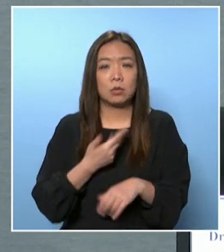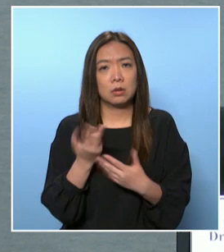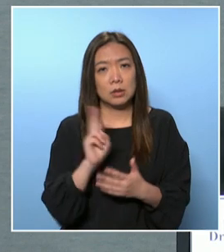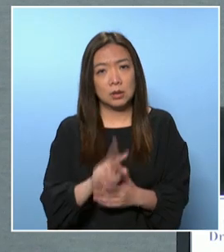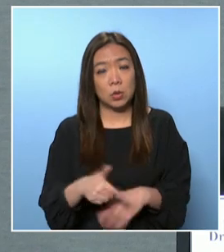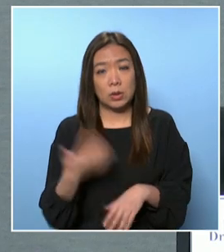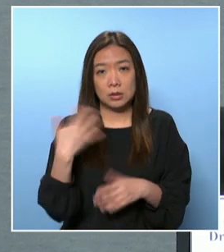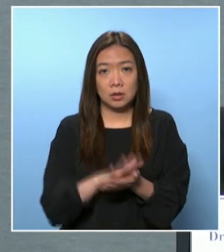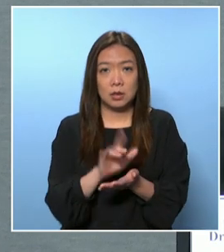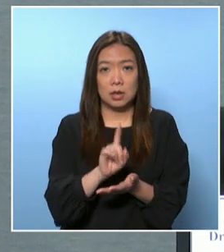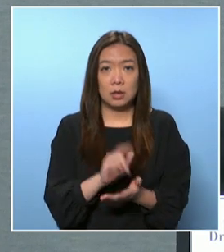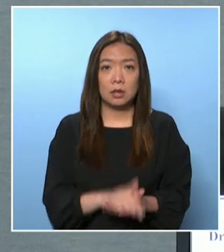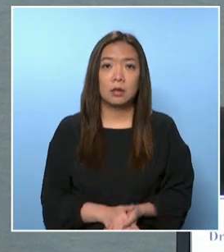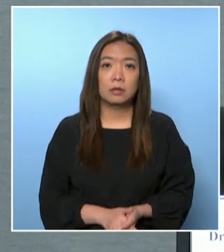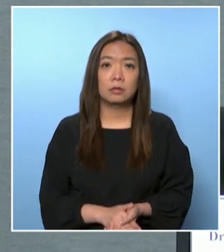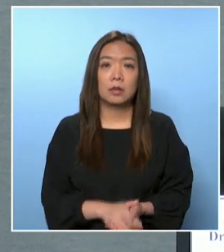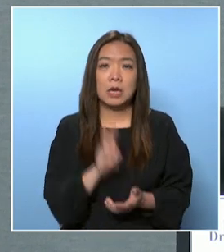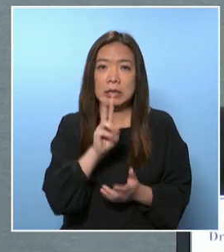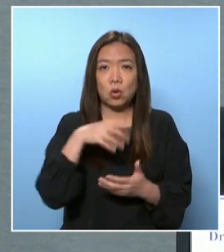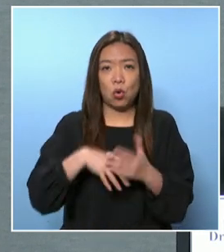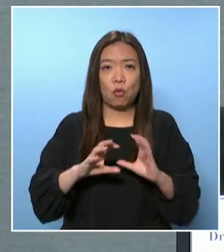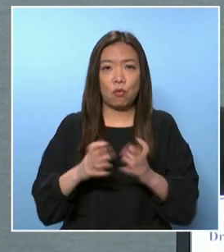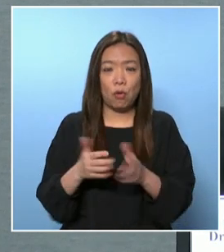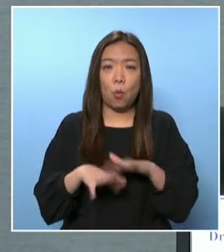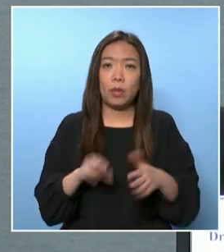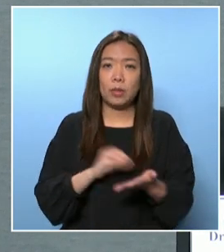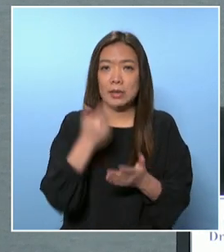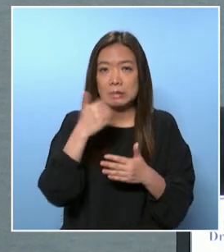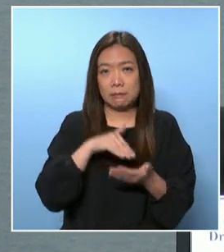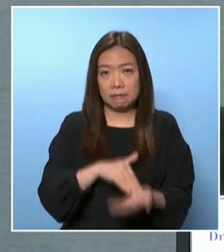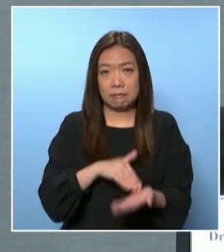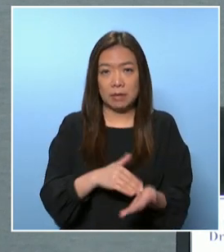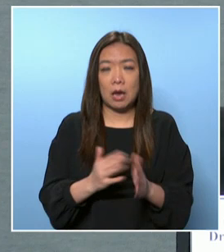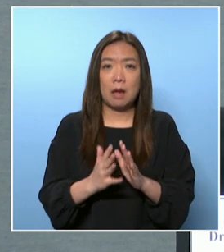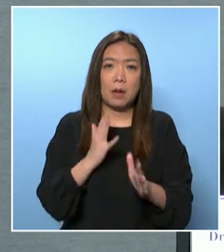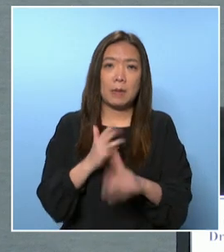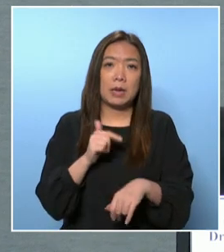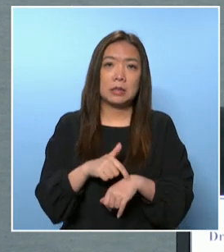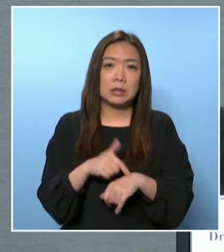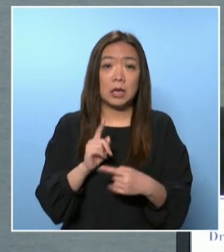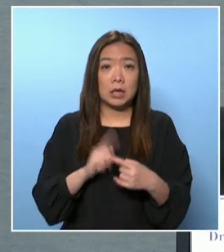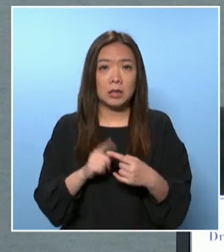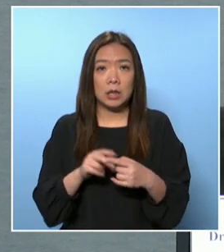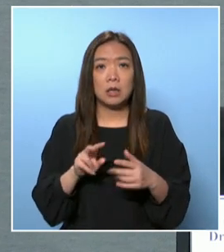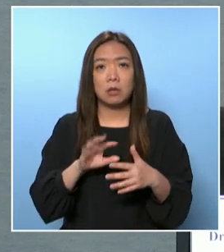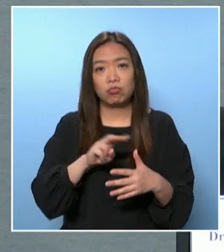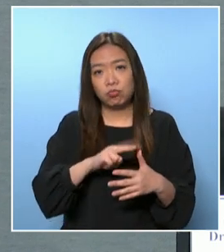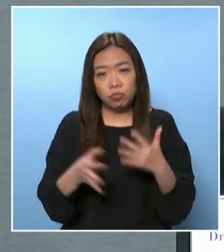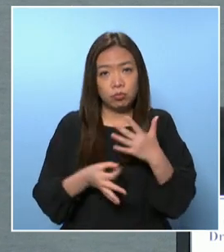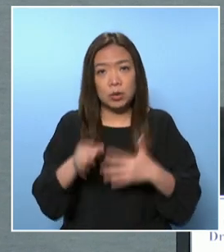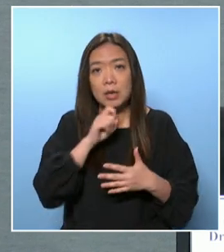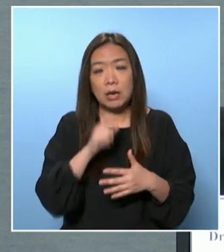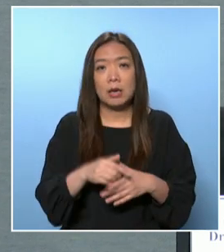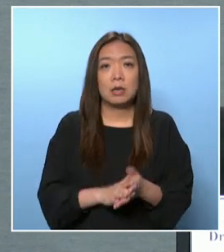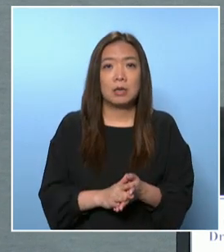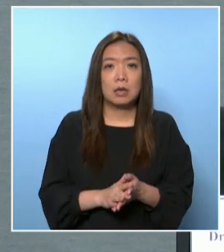the waiting time that way. In the past year, we've seen that for internal medicine, the stable new cases, the waiting time has